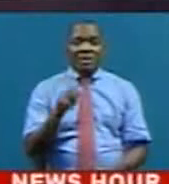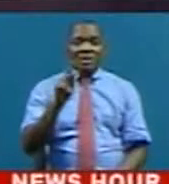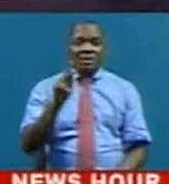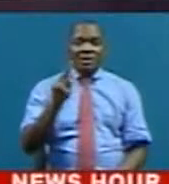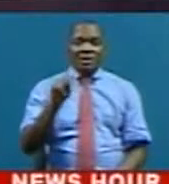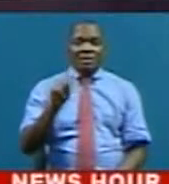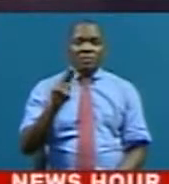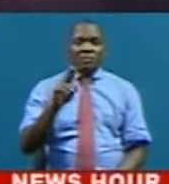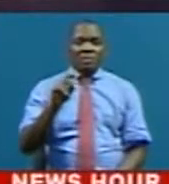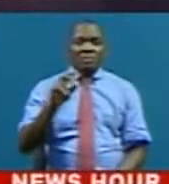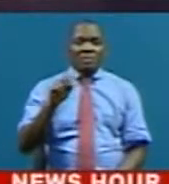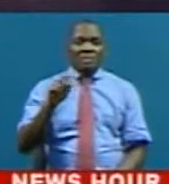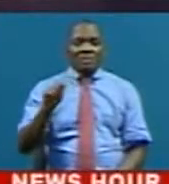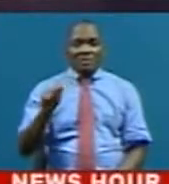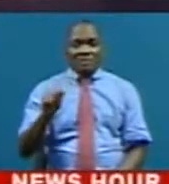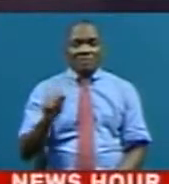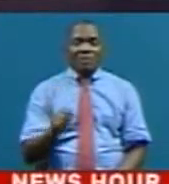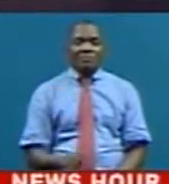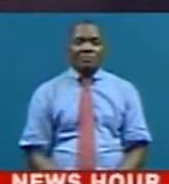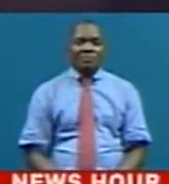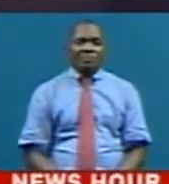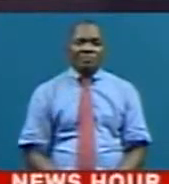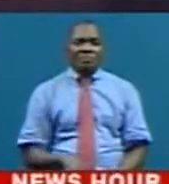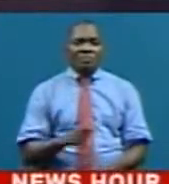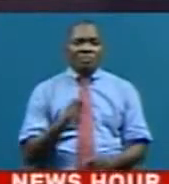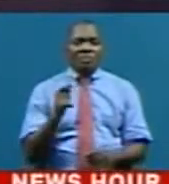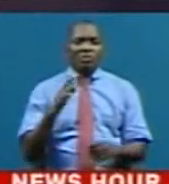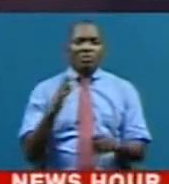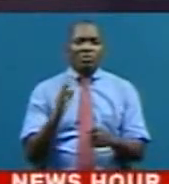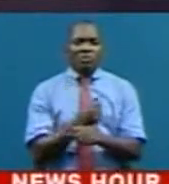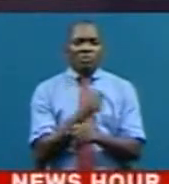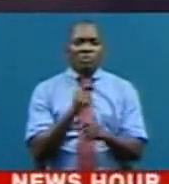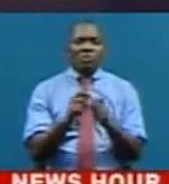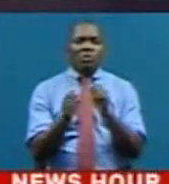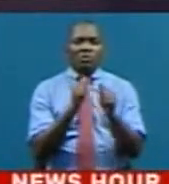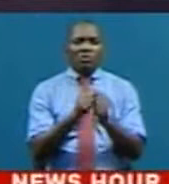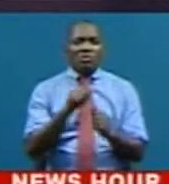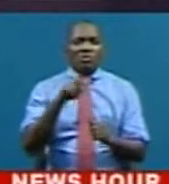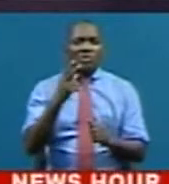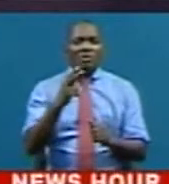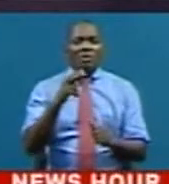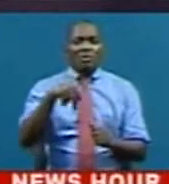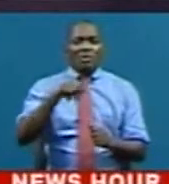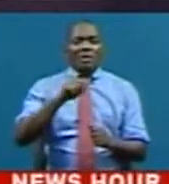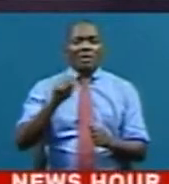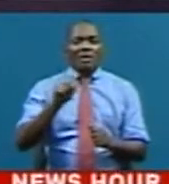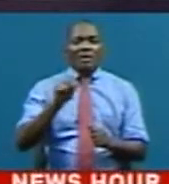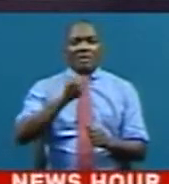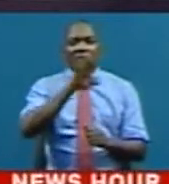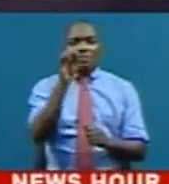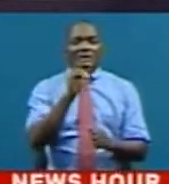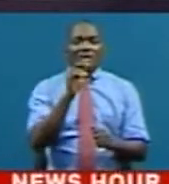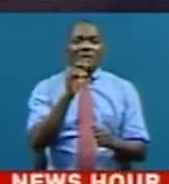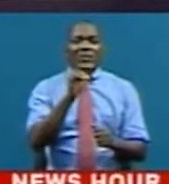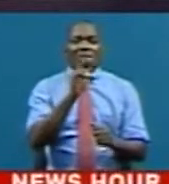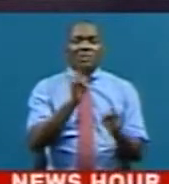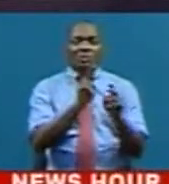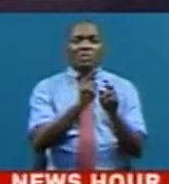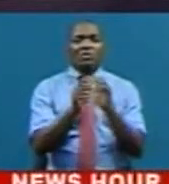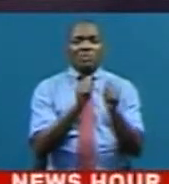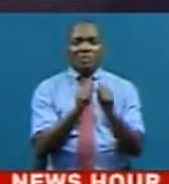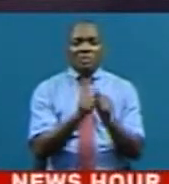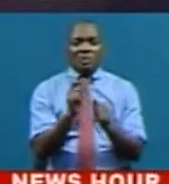The Kwame Nkrumah University of Science and Technology, KNUST, has won the bid to host the 12th Pan-African Universities Debate